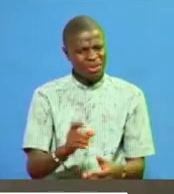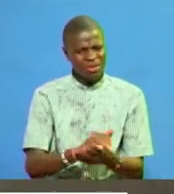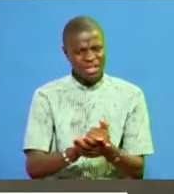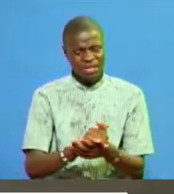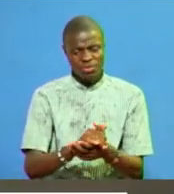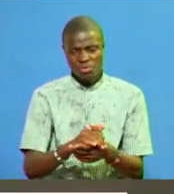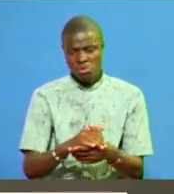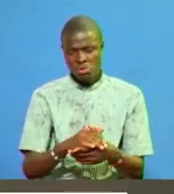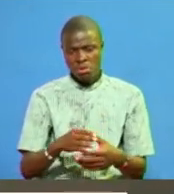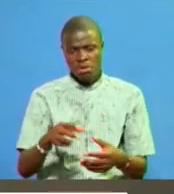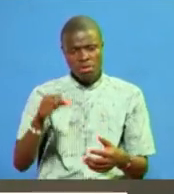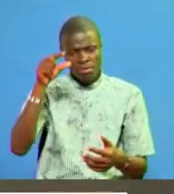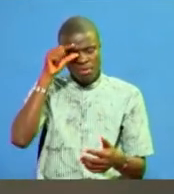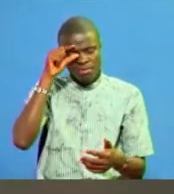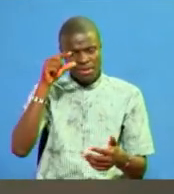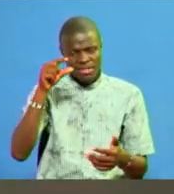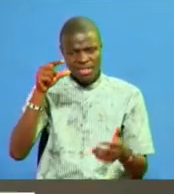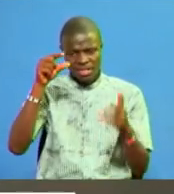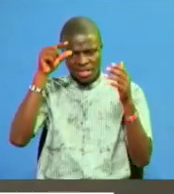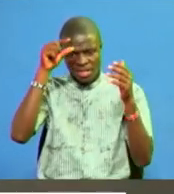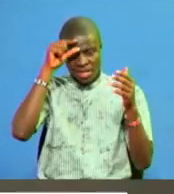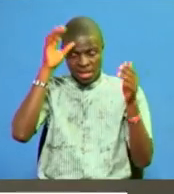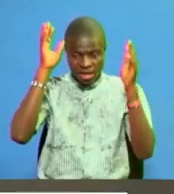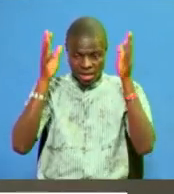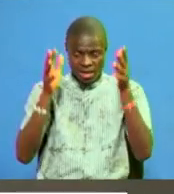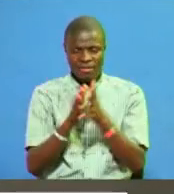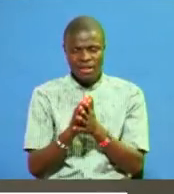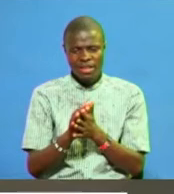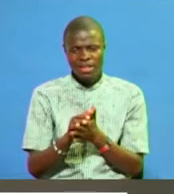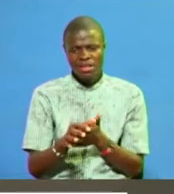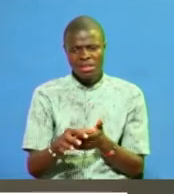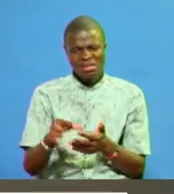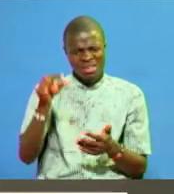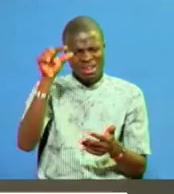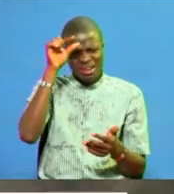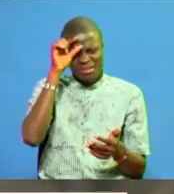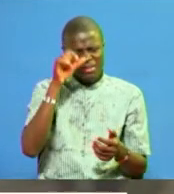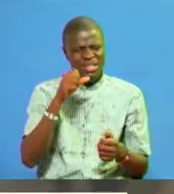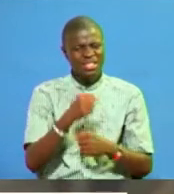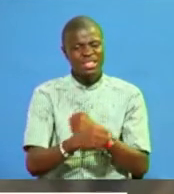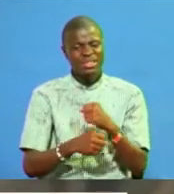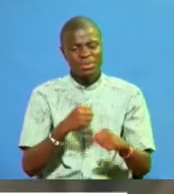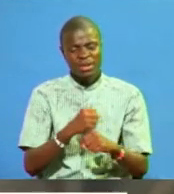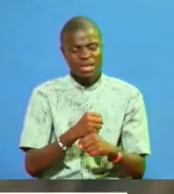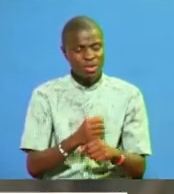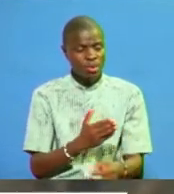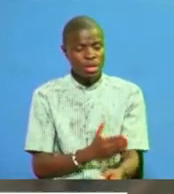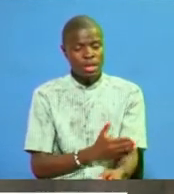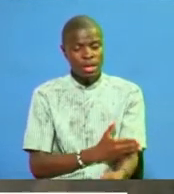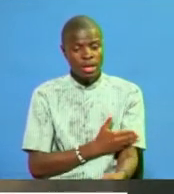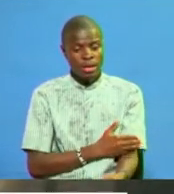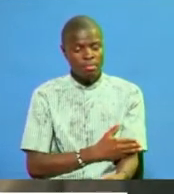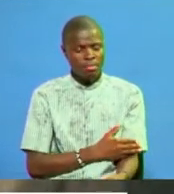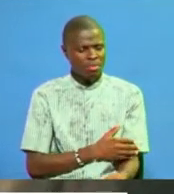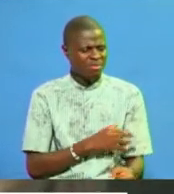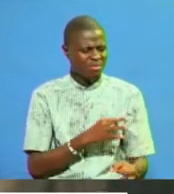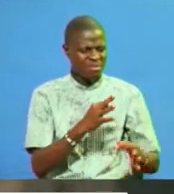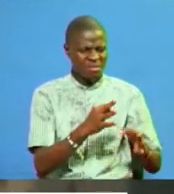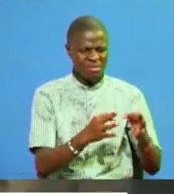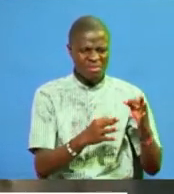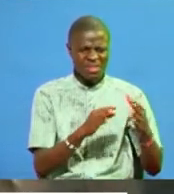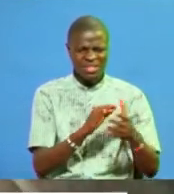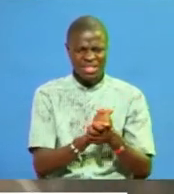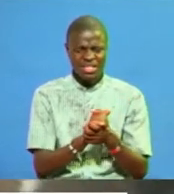Governor Abdulswamad Sharif Nasir, the government is working towards improving infrastructure to ensure that access to information will be seamless